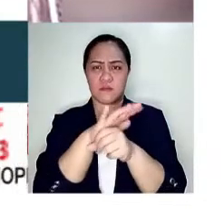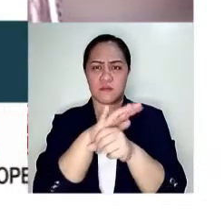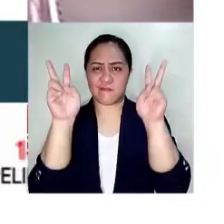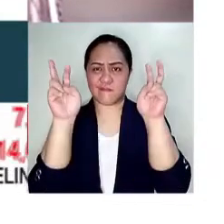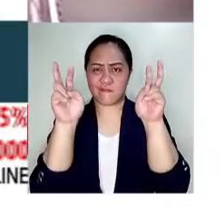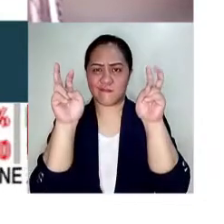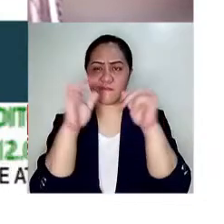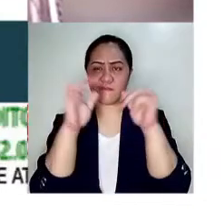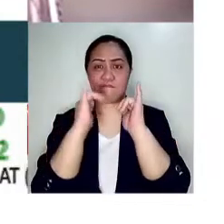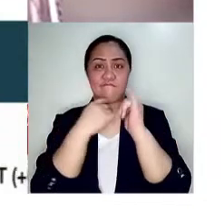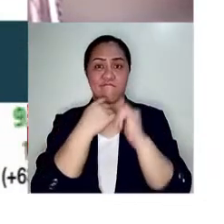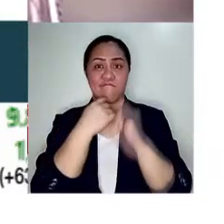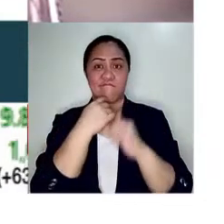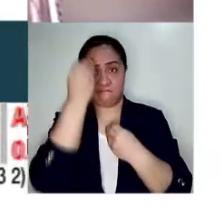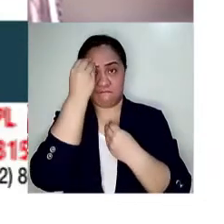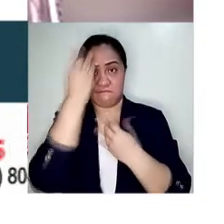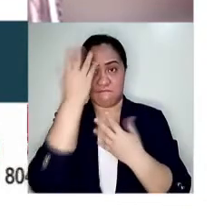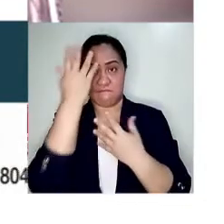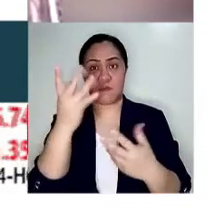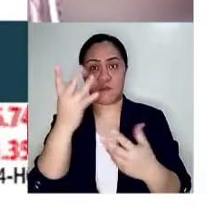that